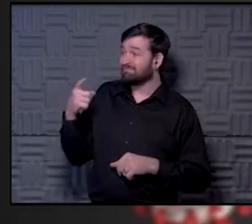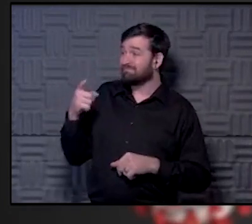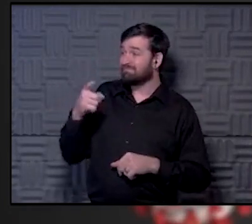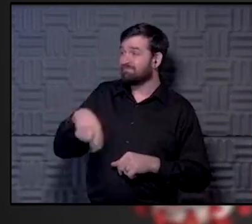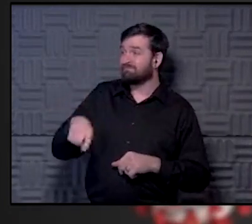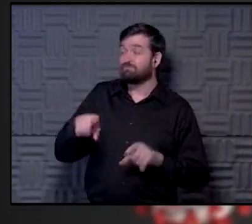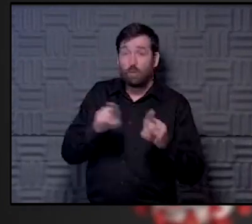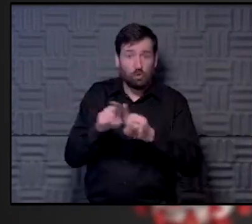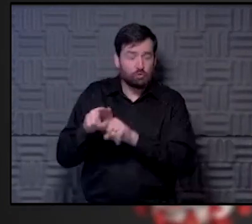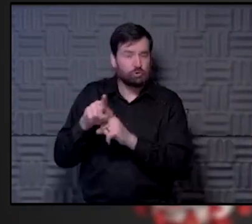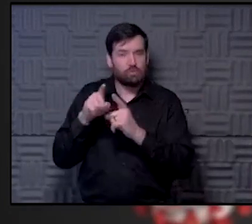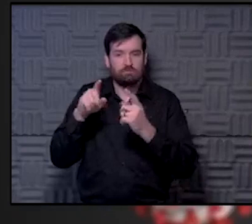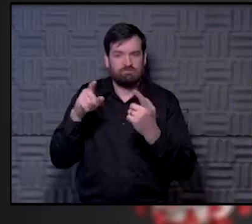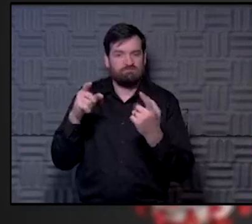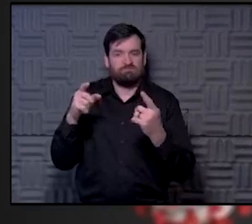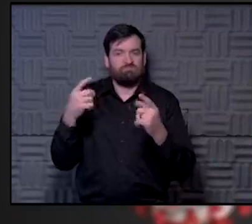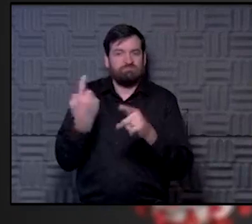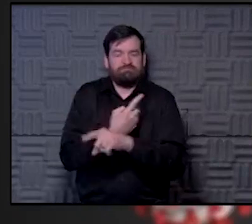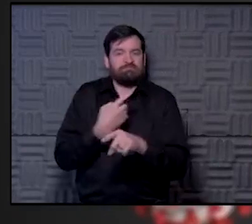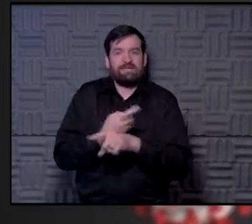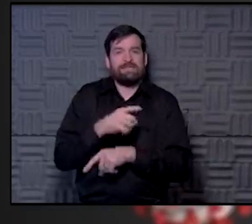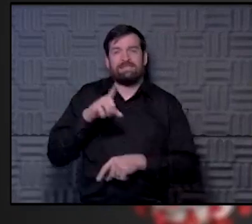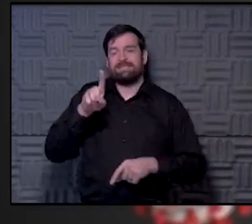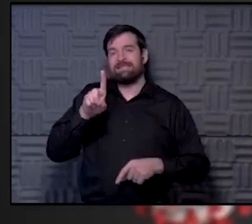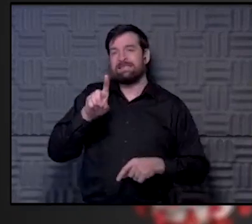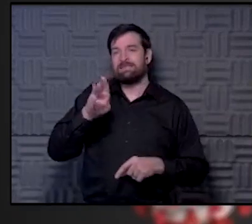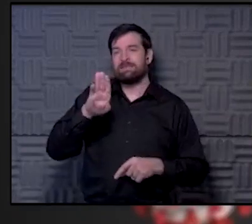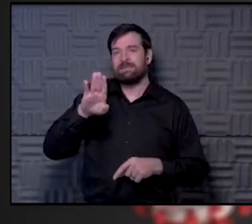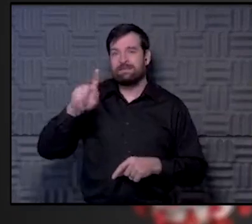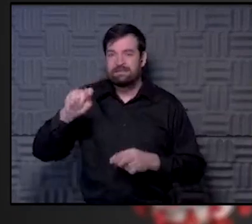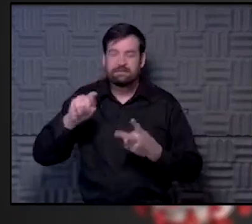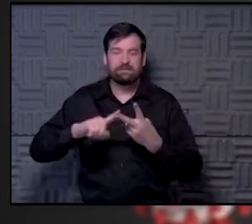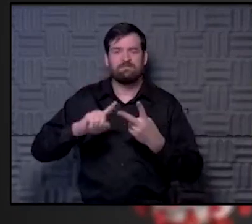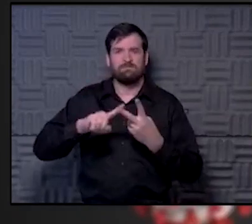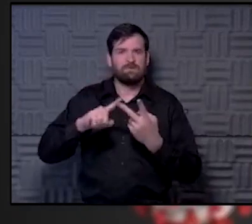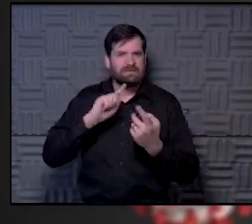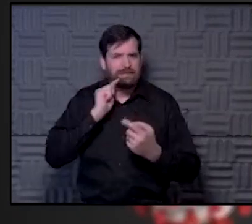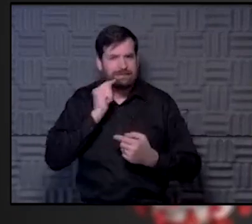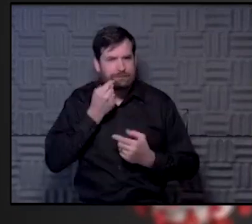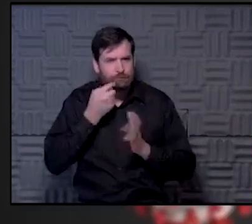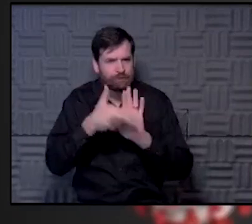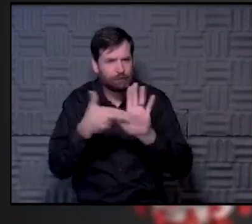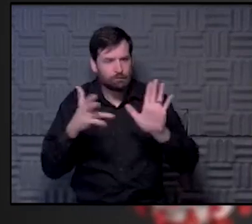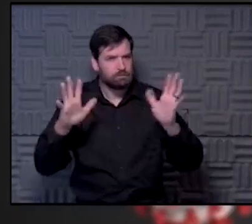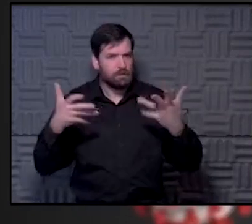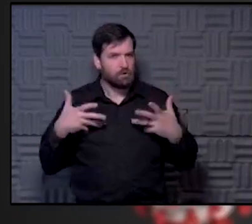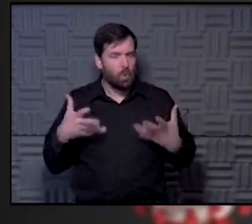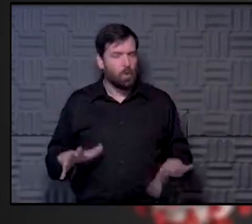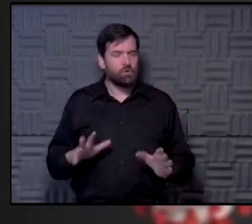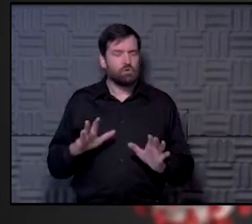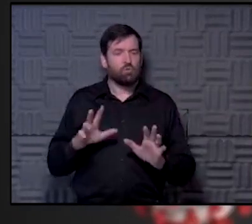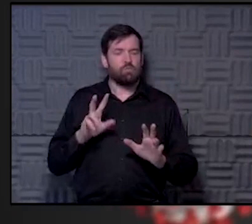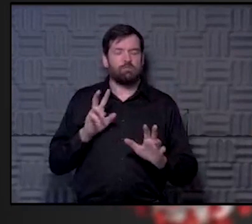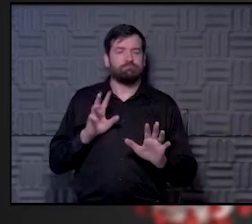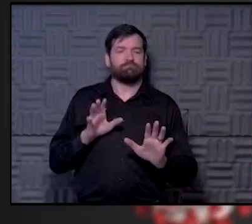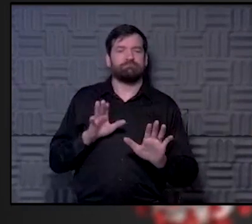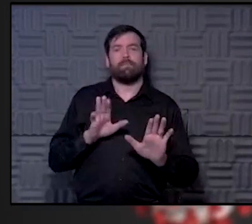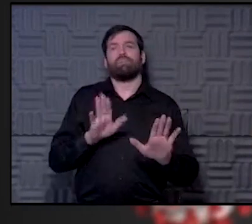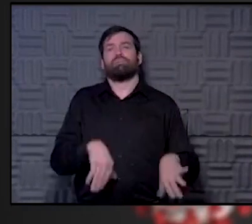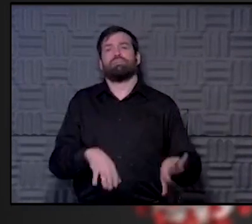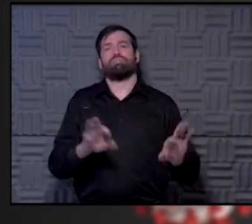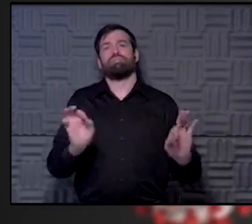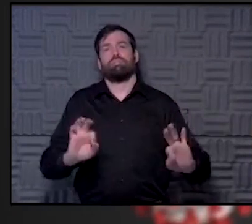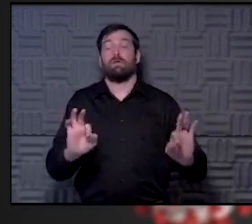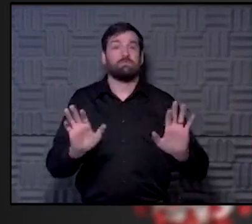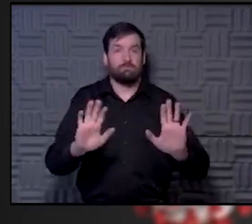this diagnosis, just plain old DVTs and pulmonary emboli, of course, those are serious diagnoses. I don't want to take them